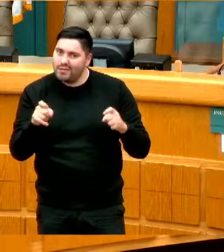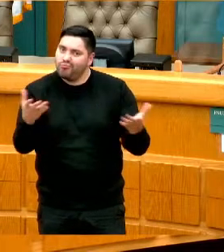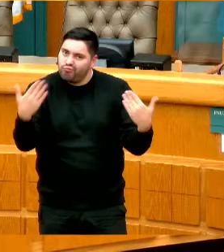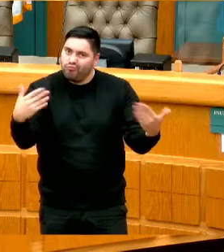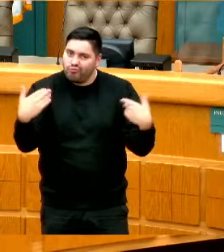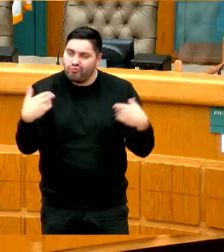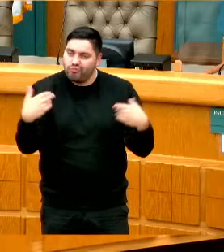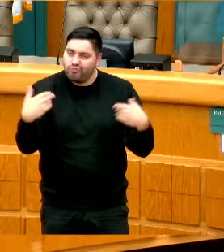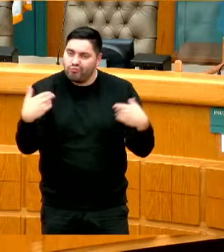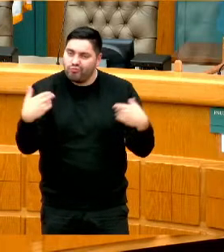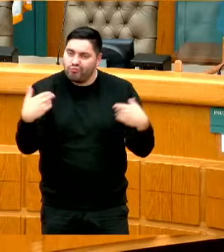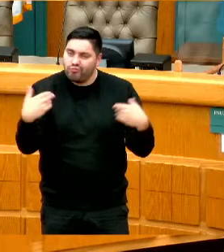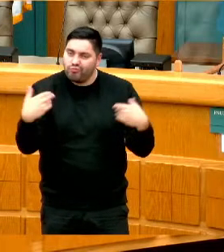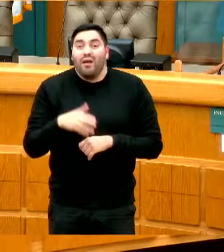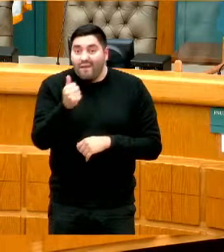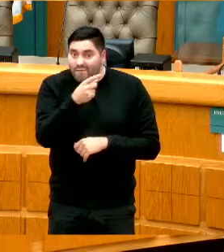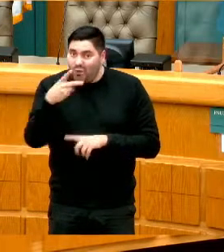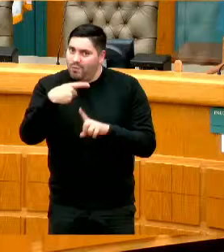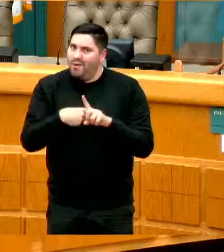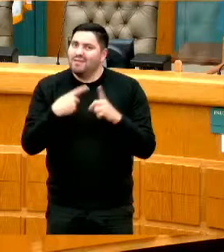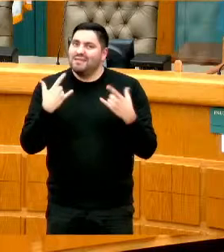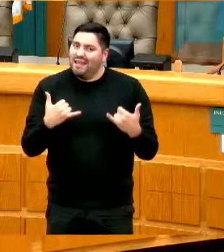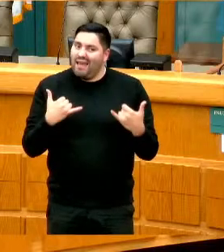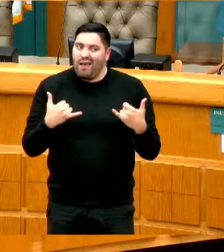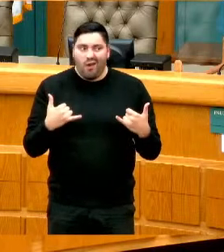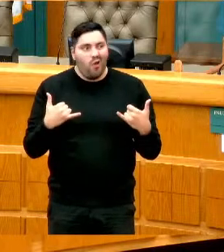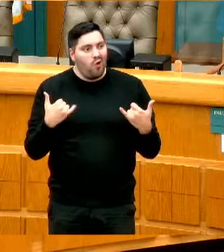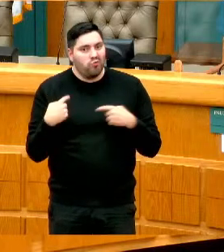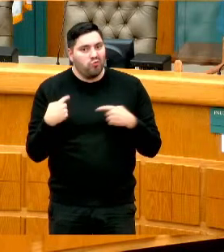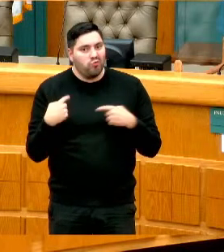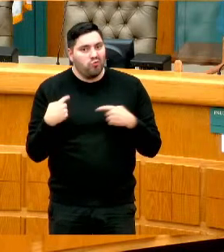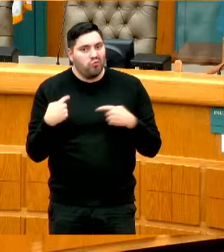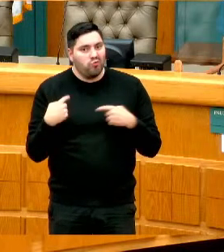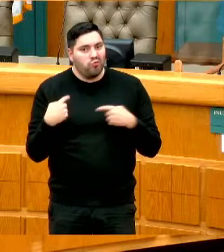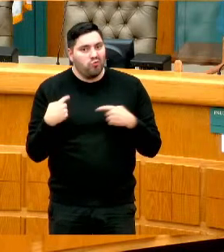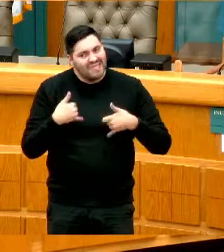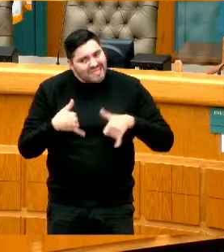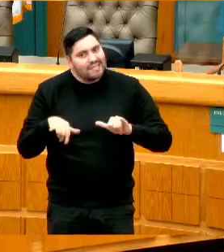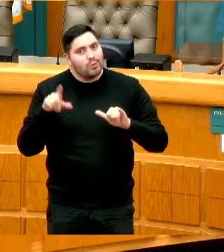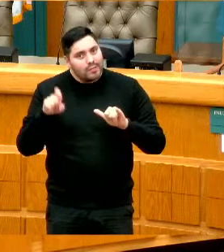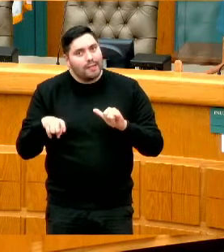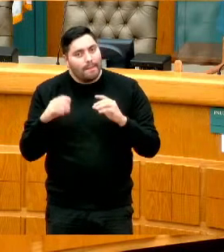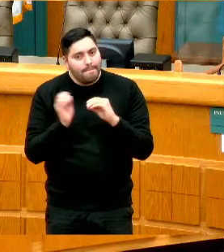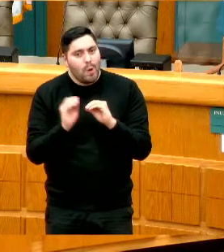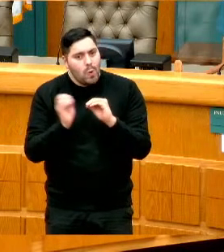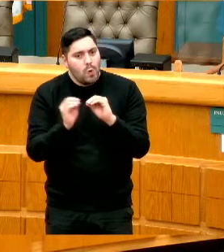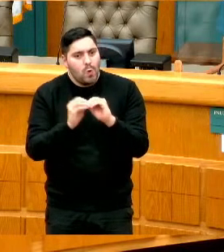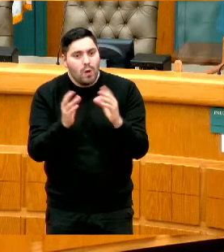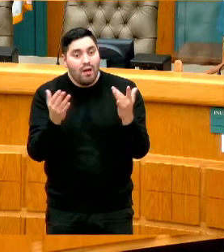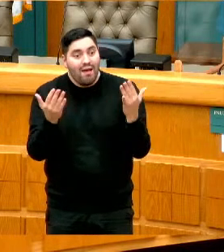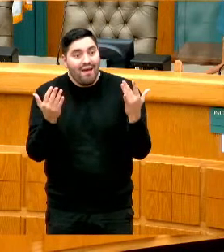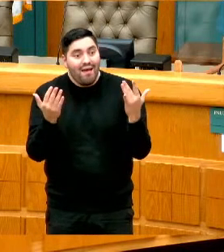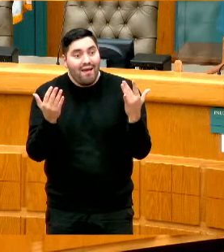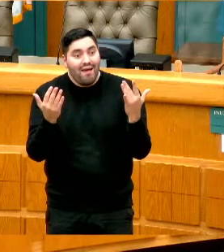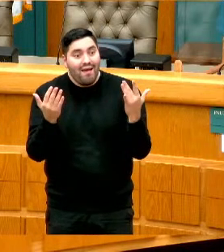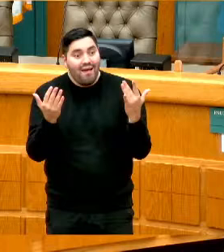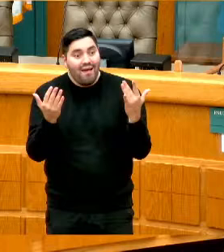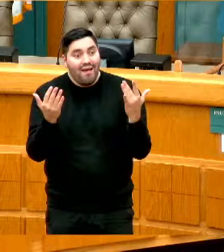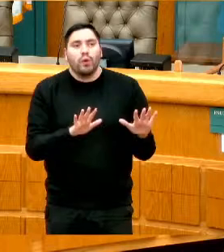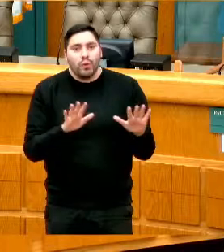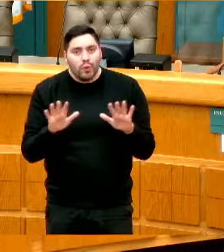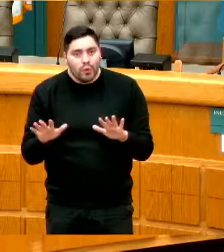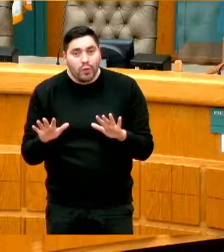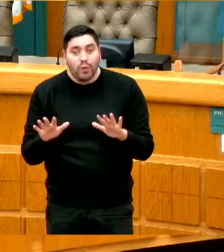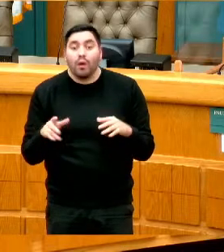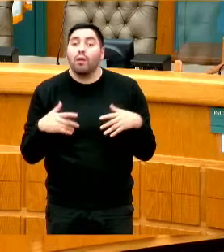been at this for a couple of months now, right? So there's still a little bit of ways to go before we can relax all our protocol. That includes things